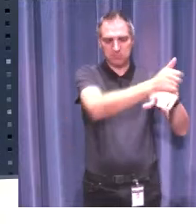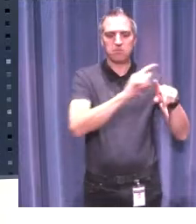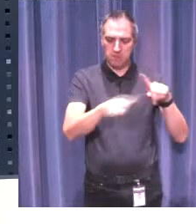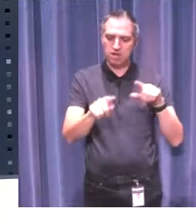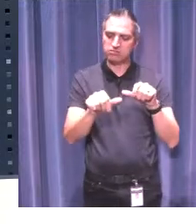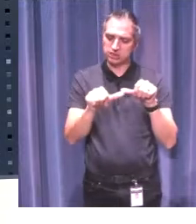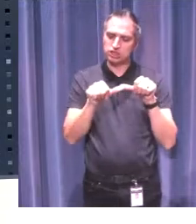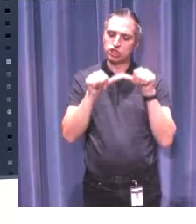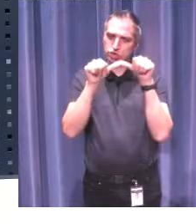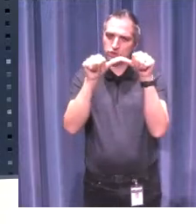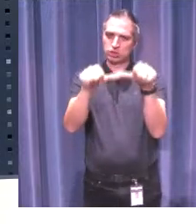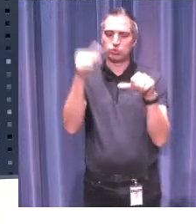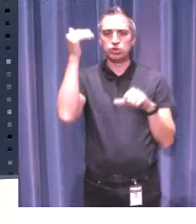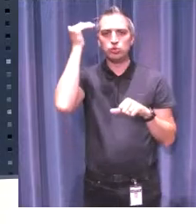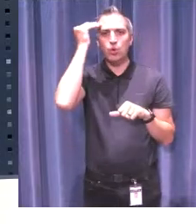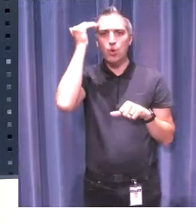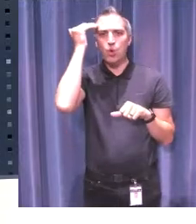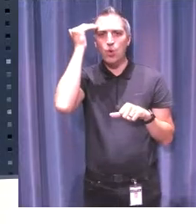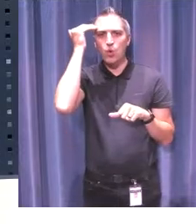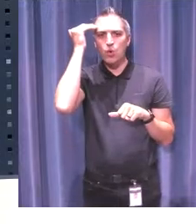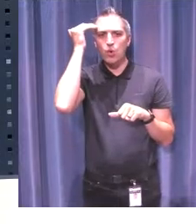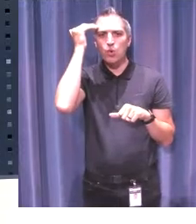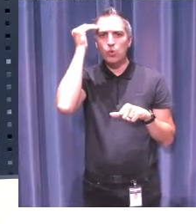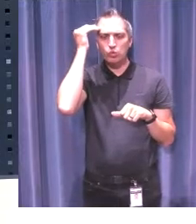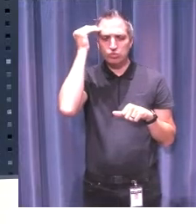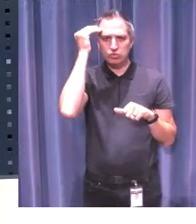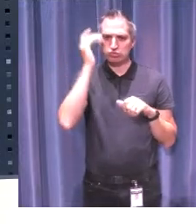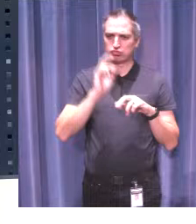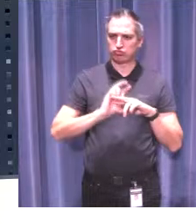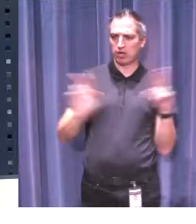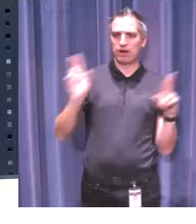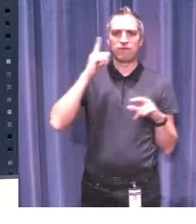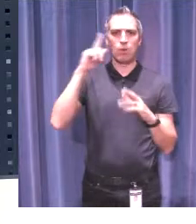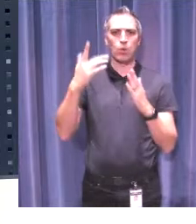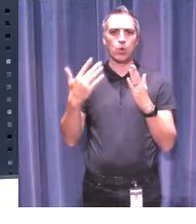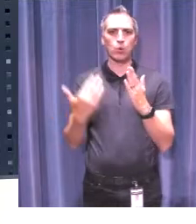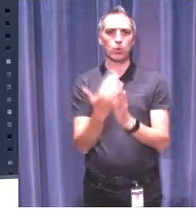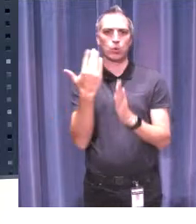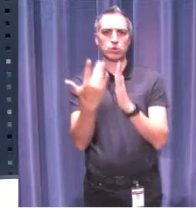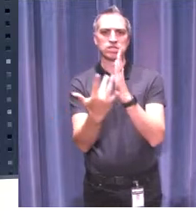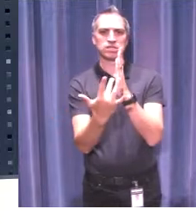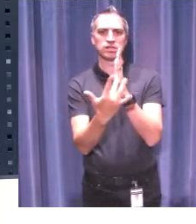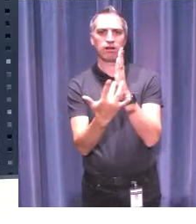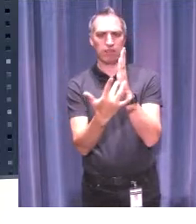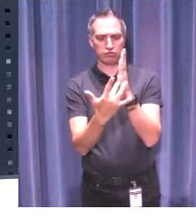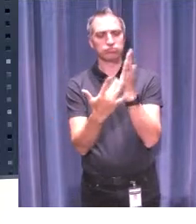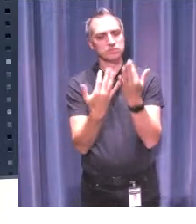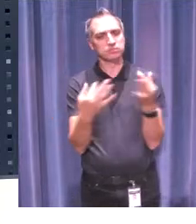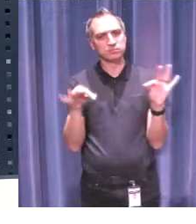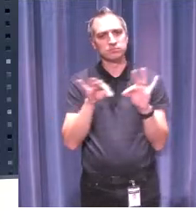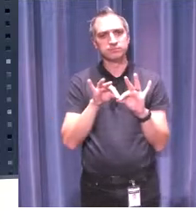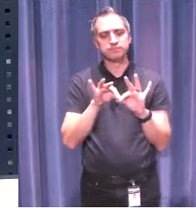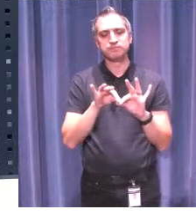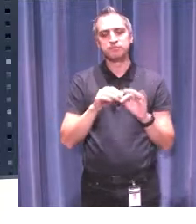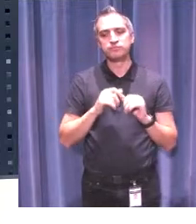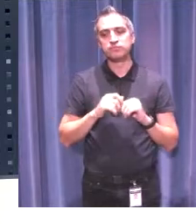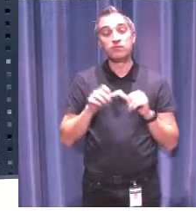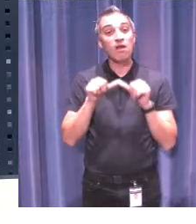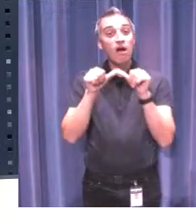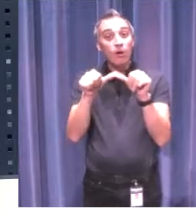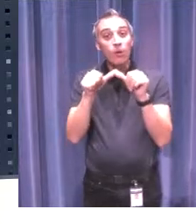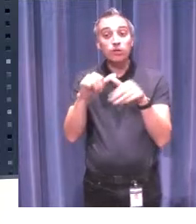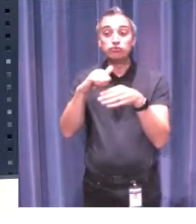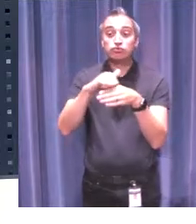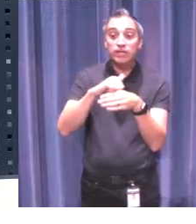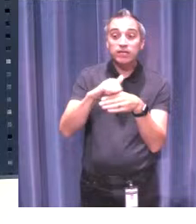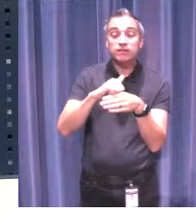to stay abreast and on top of those new technologies, I think, is very important. The ongoing training and